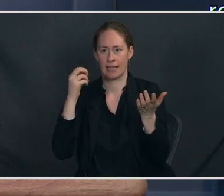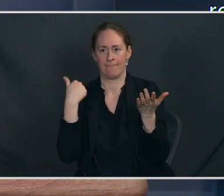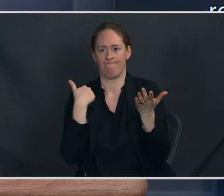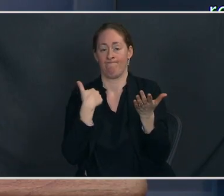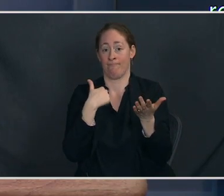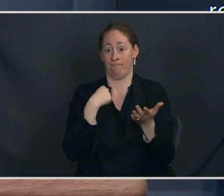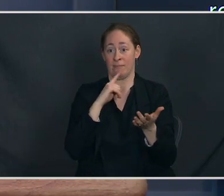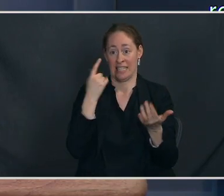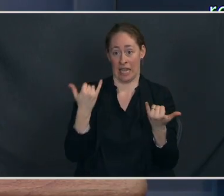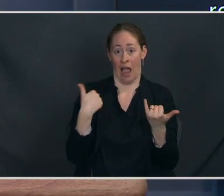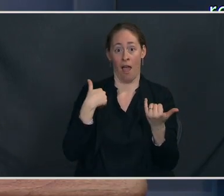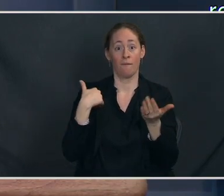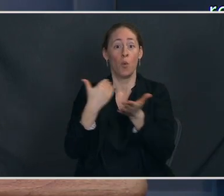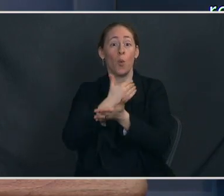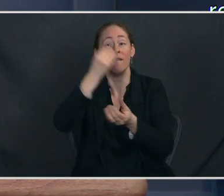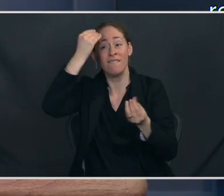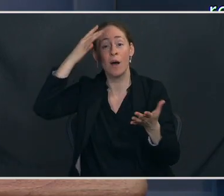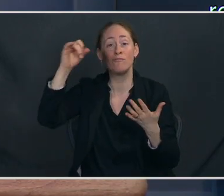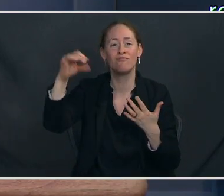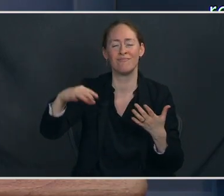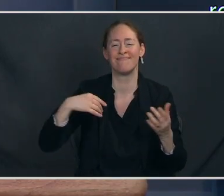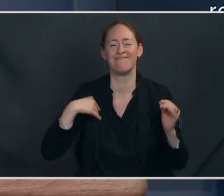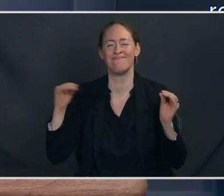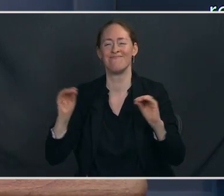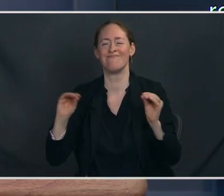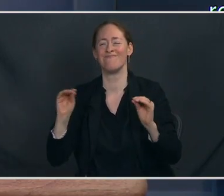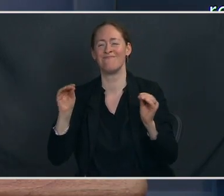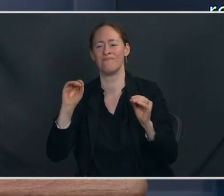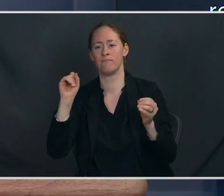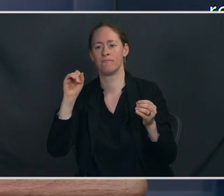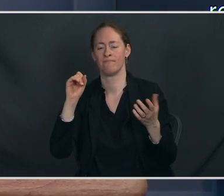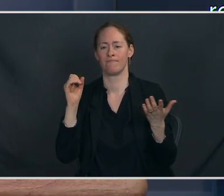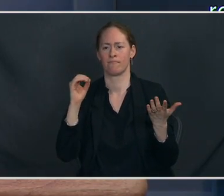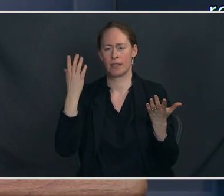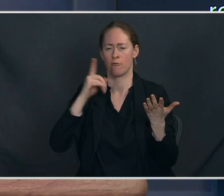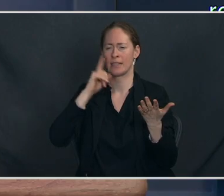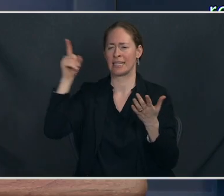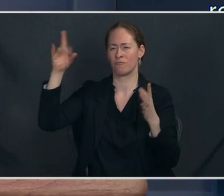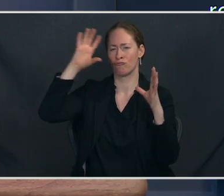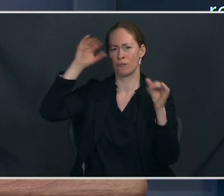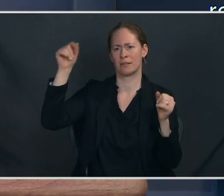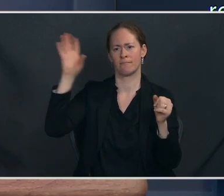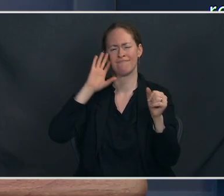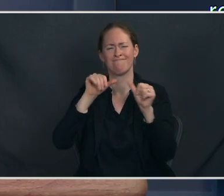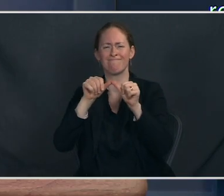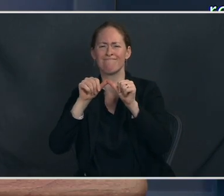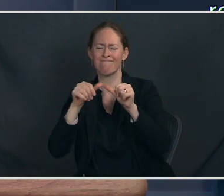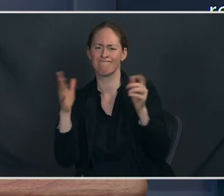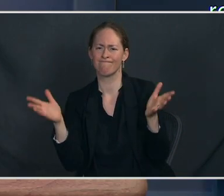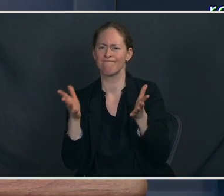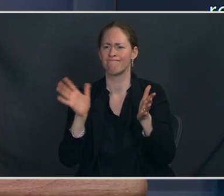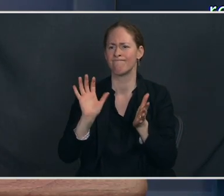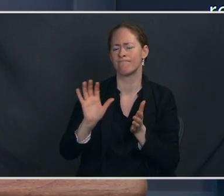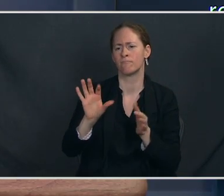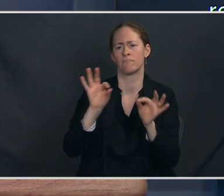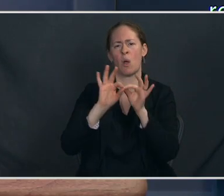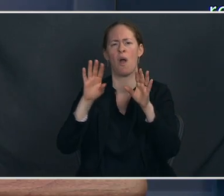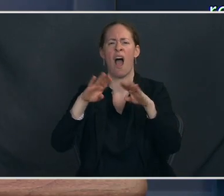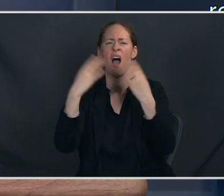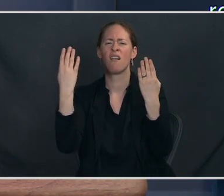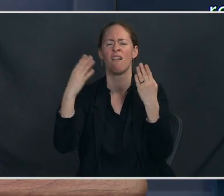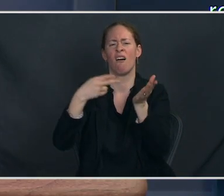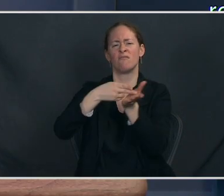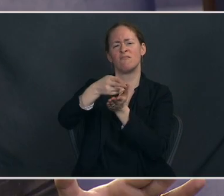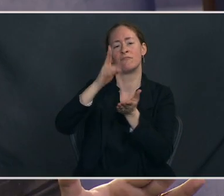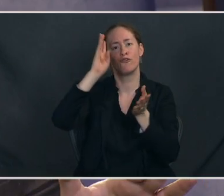for you from here, but it's something they're looking closely at, and the president will continue to encourage them to be as honest and straightforward with the American people as possible. Just